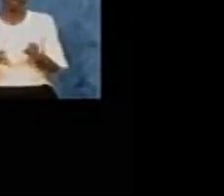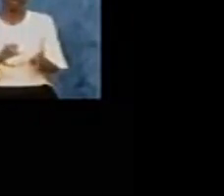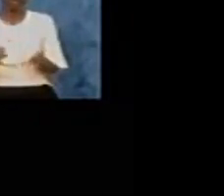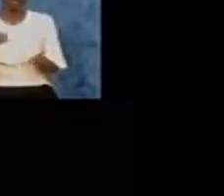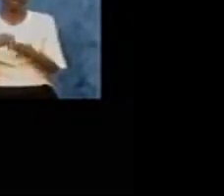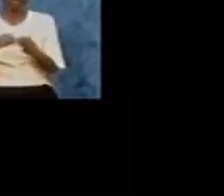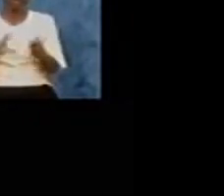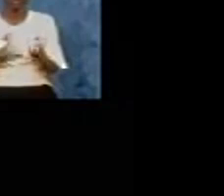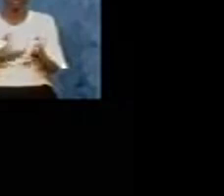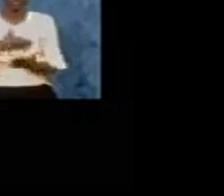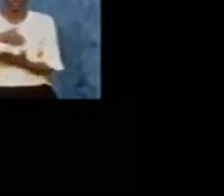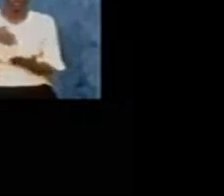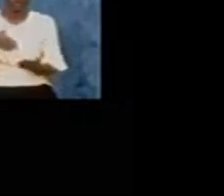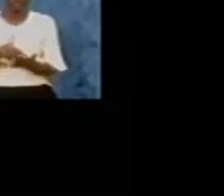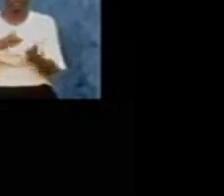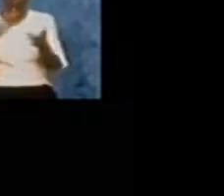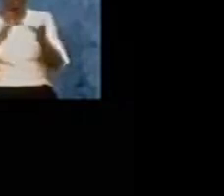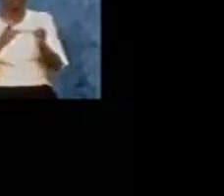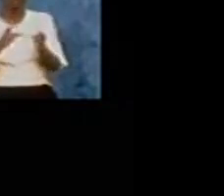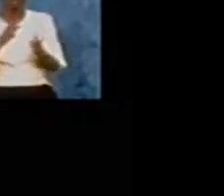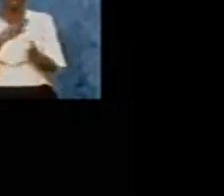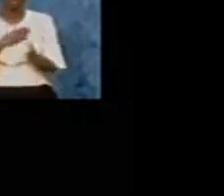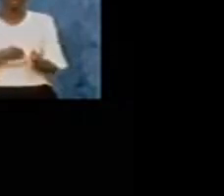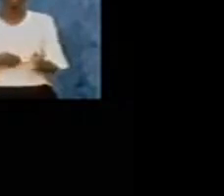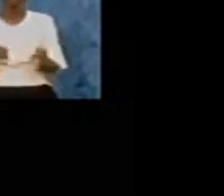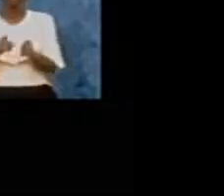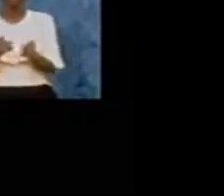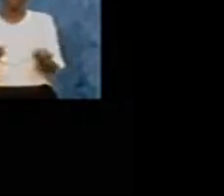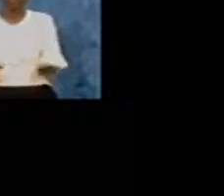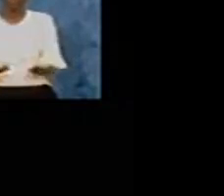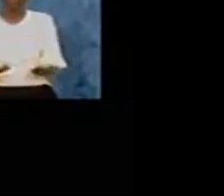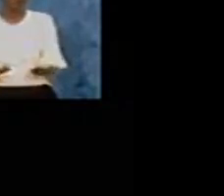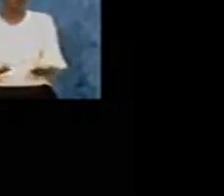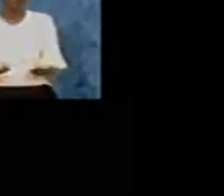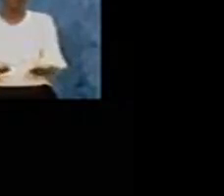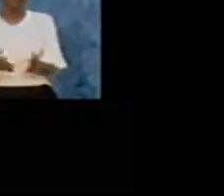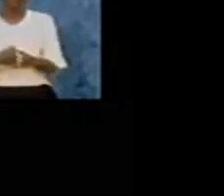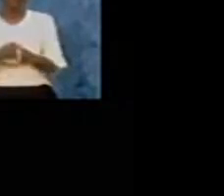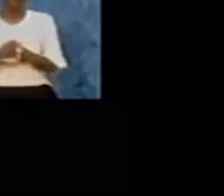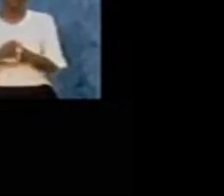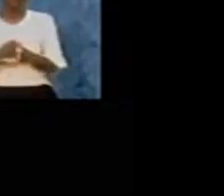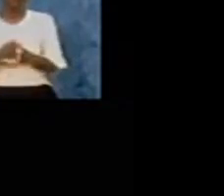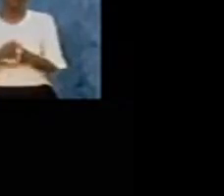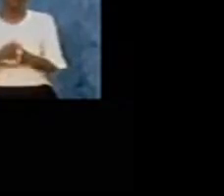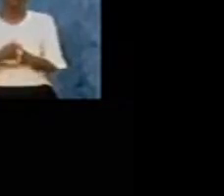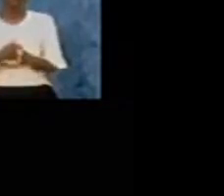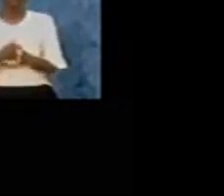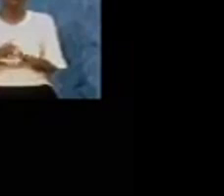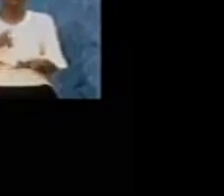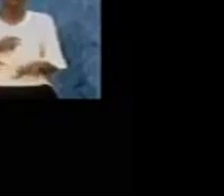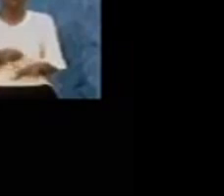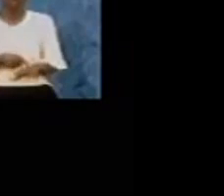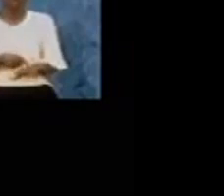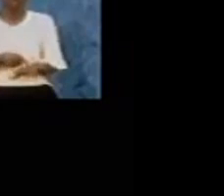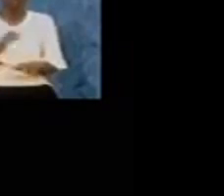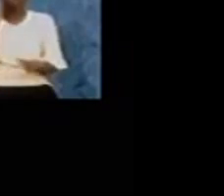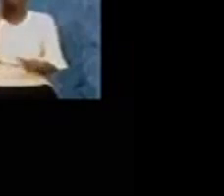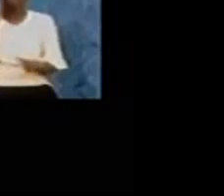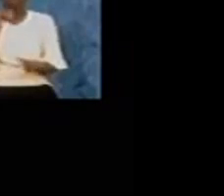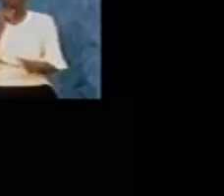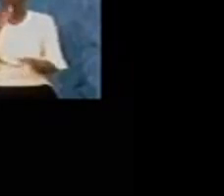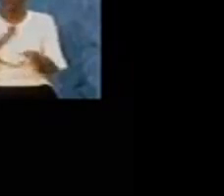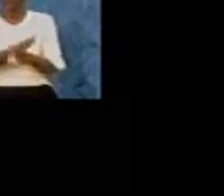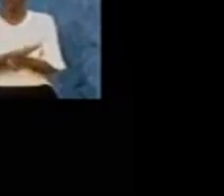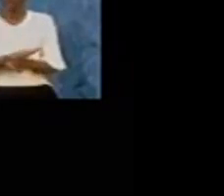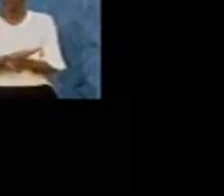Alpha location time we fail us but we just listen to testimonies